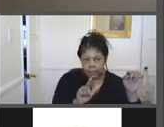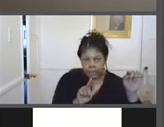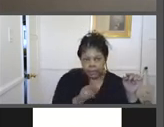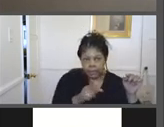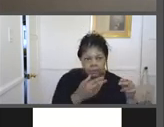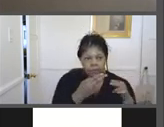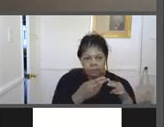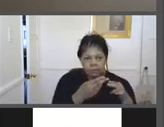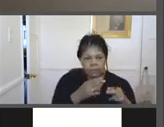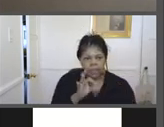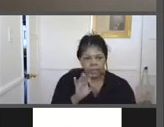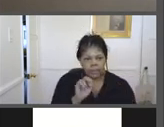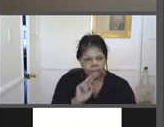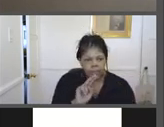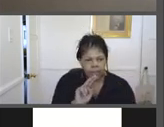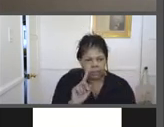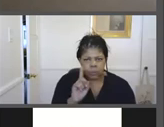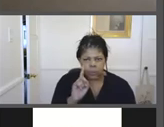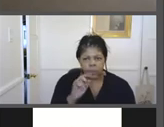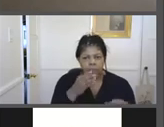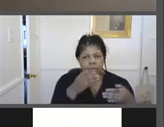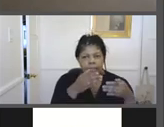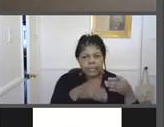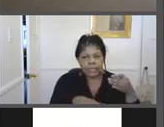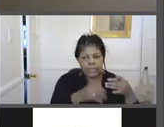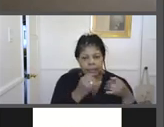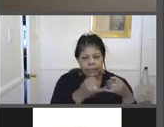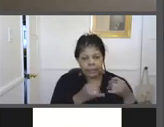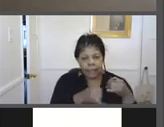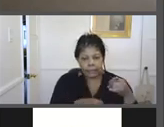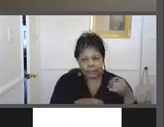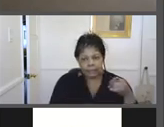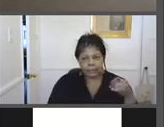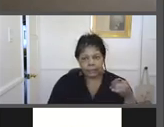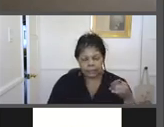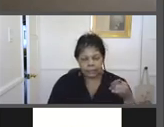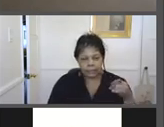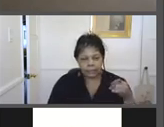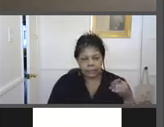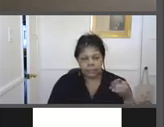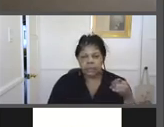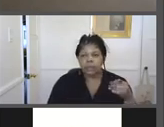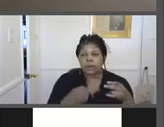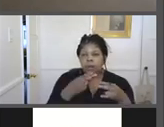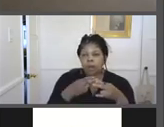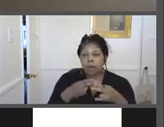want, is at the very end. So that's the one that we want, the flat fan.